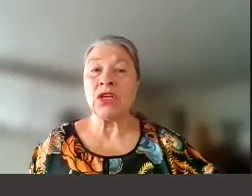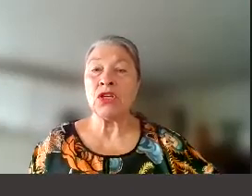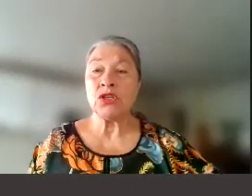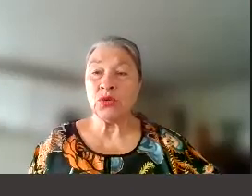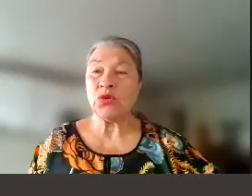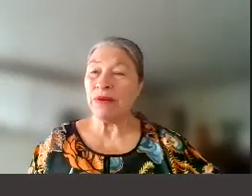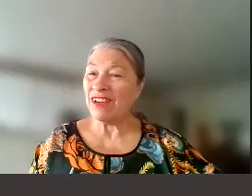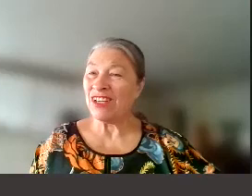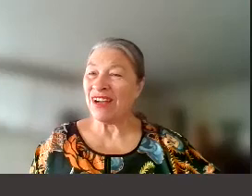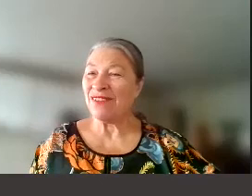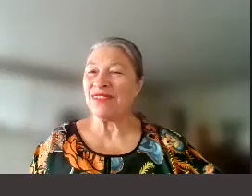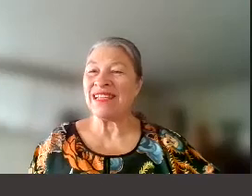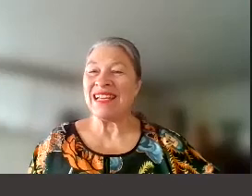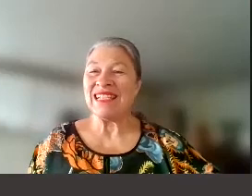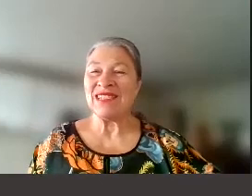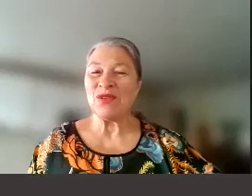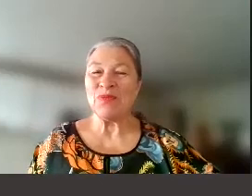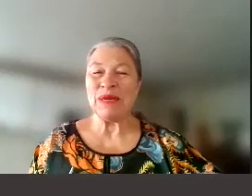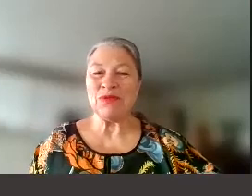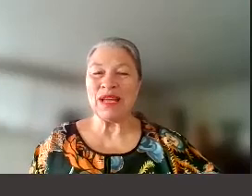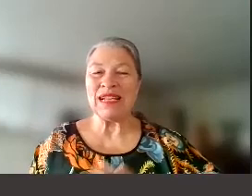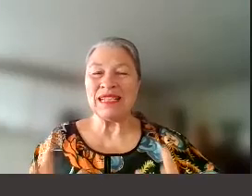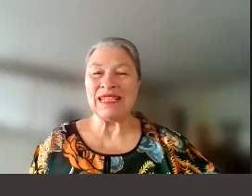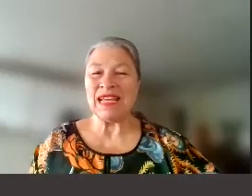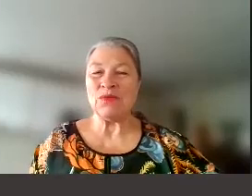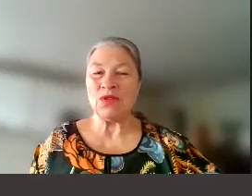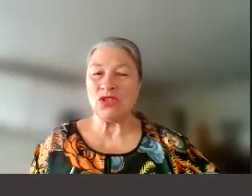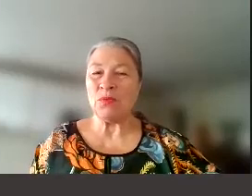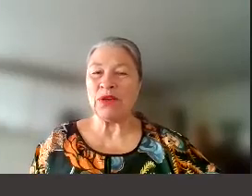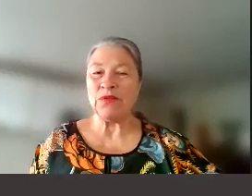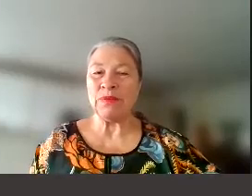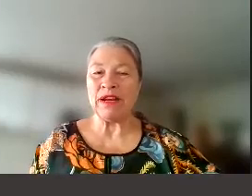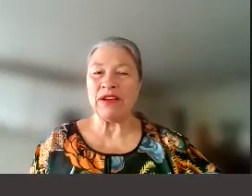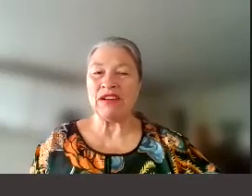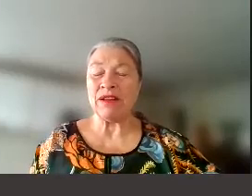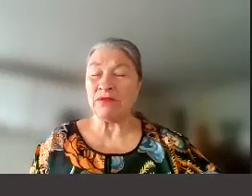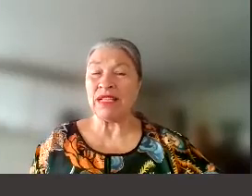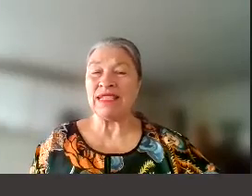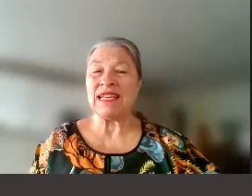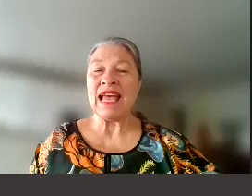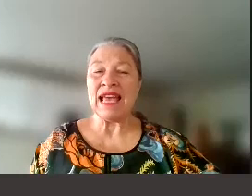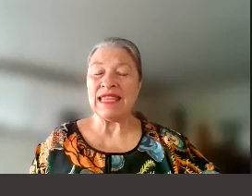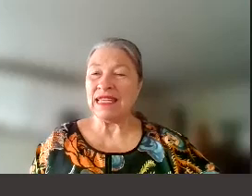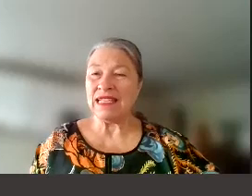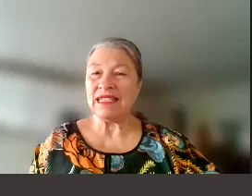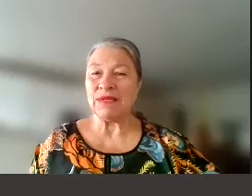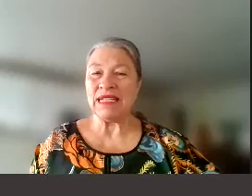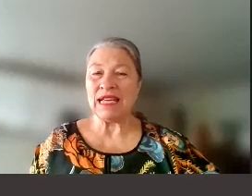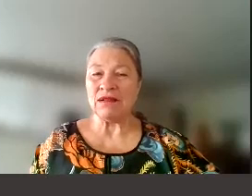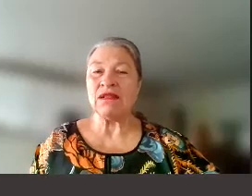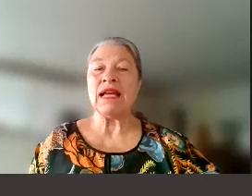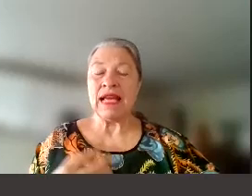sentence. Short paragraphs, so people understand what the topic of the paragraph is and then get